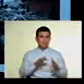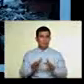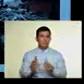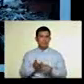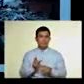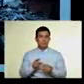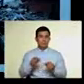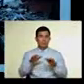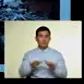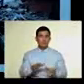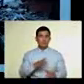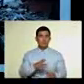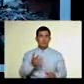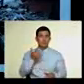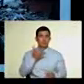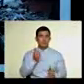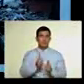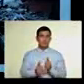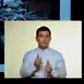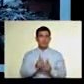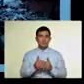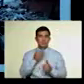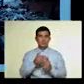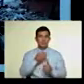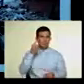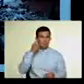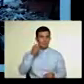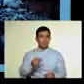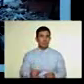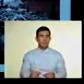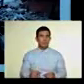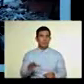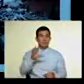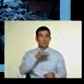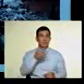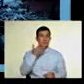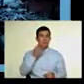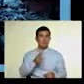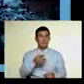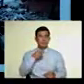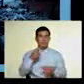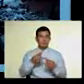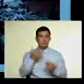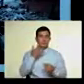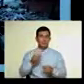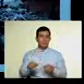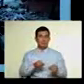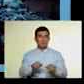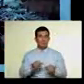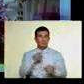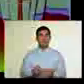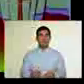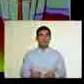bunday joylarda tez-tez yer qimirlashlar sodir bo'ladi. Ularni siz zilzilalar deb atashni